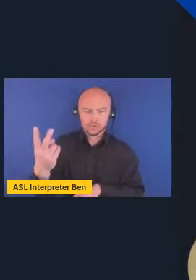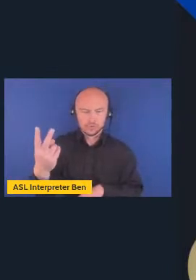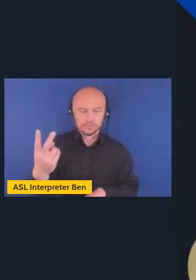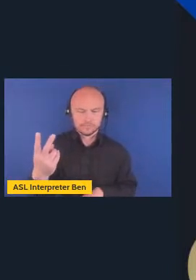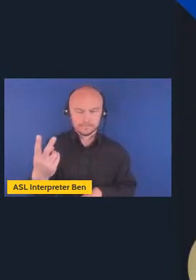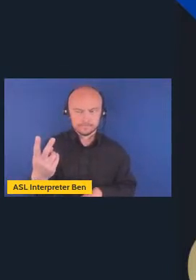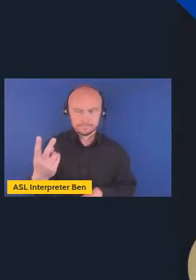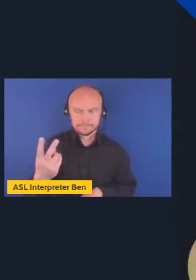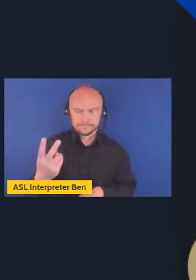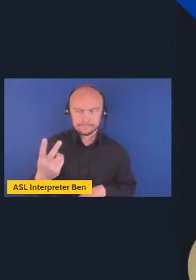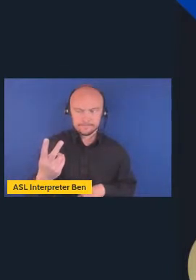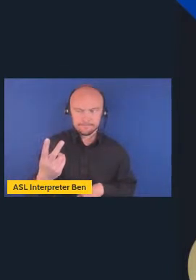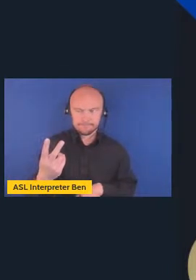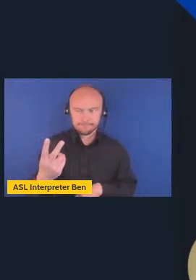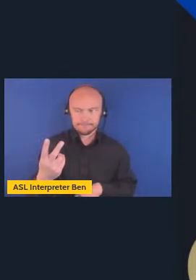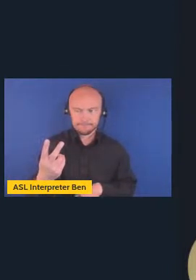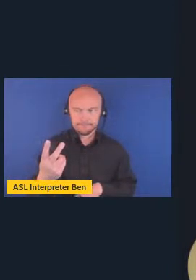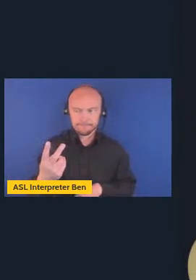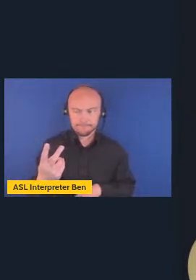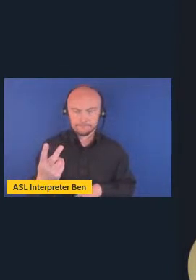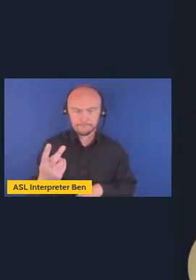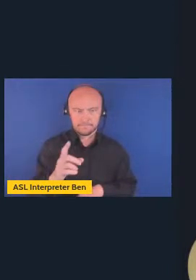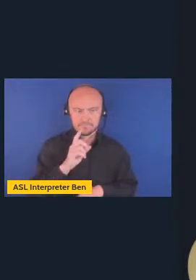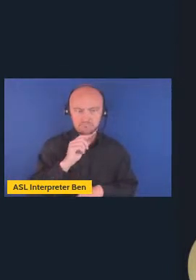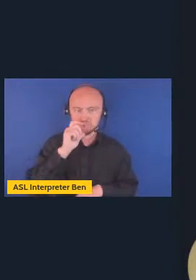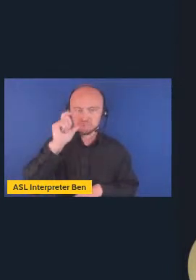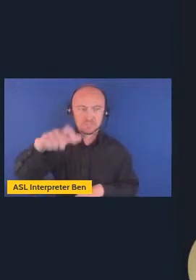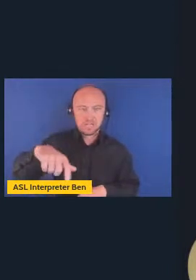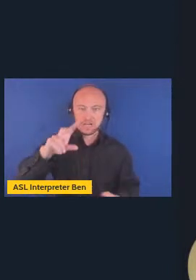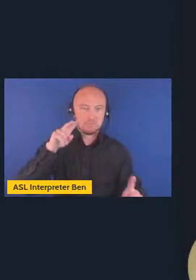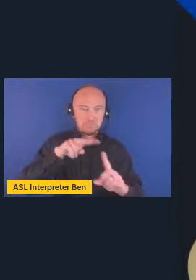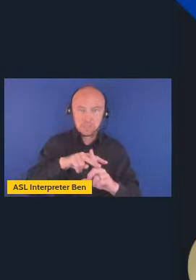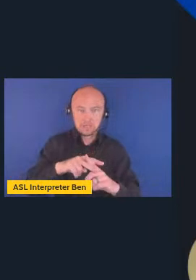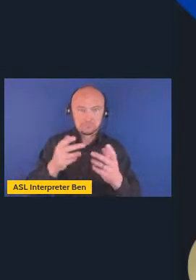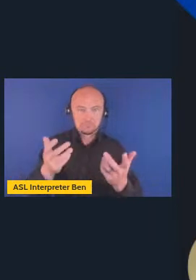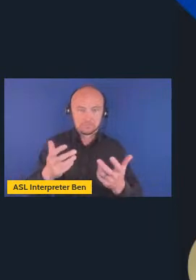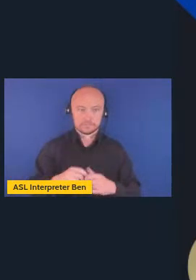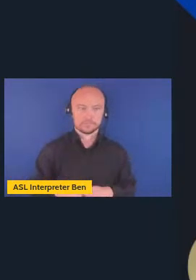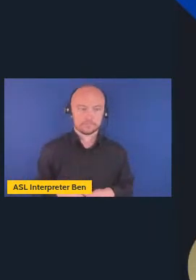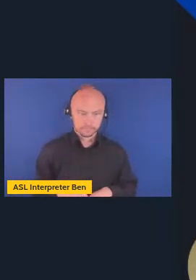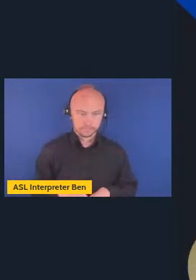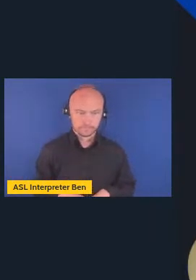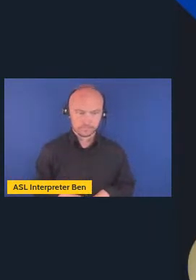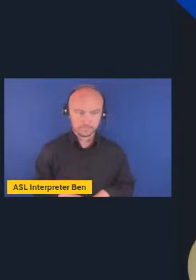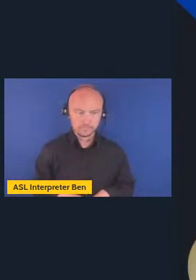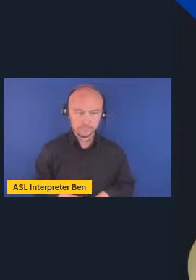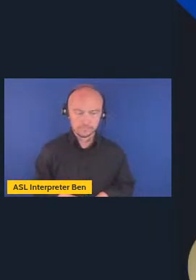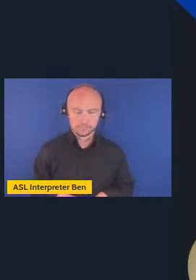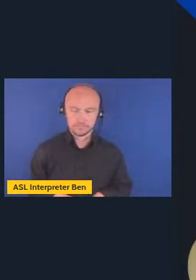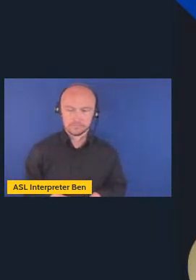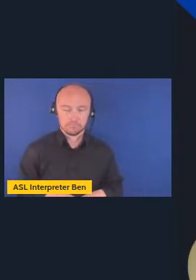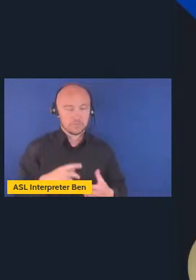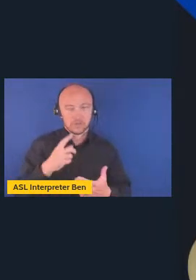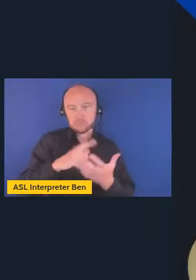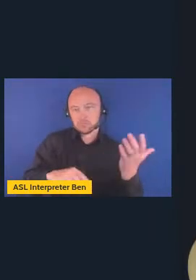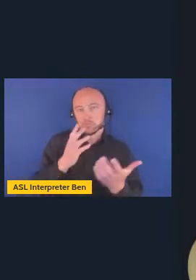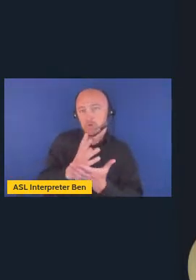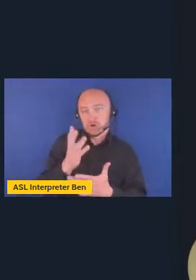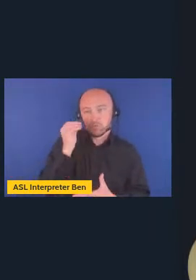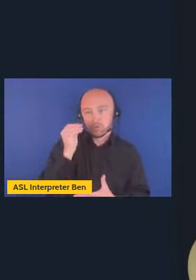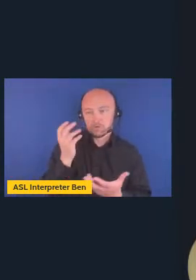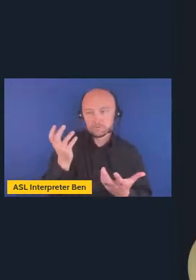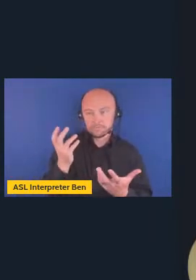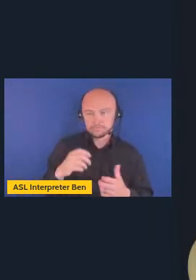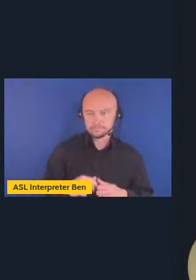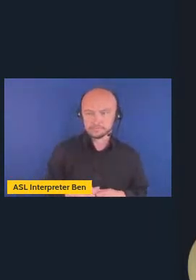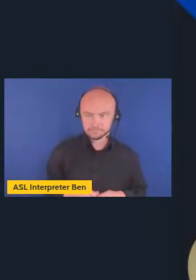level 1 constructs. And we really didn't need any plugins. So what did we learn? So